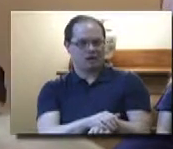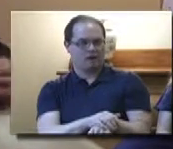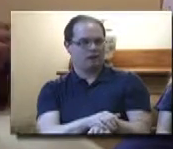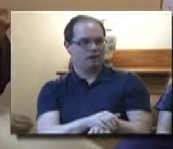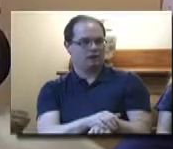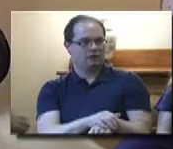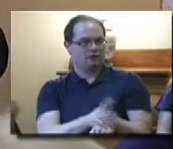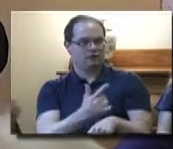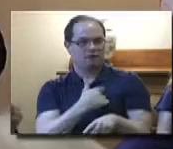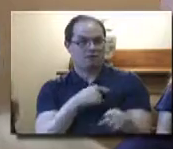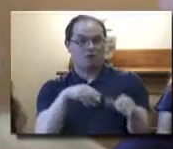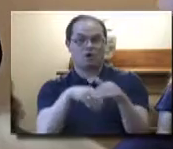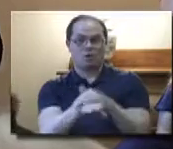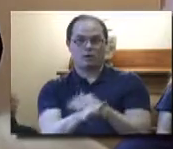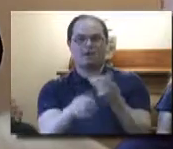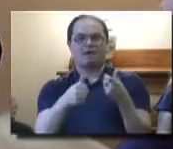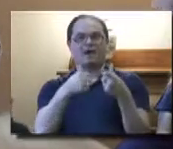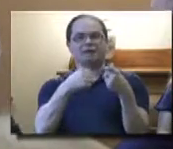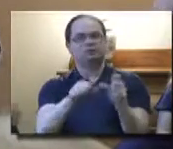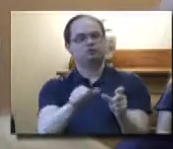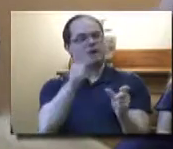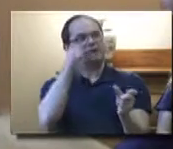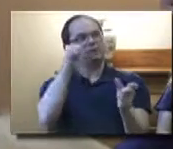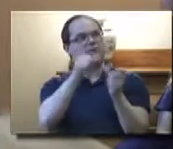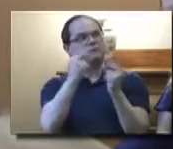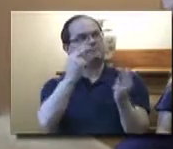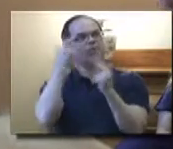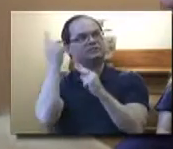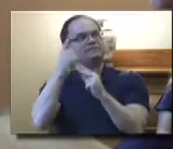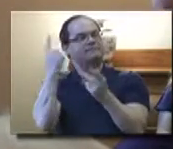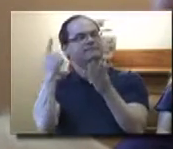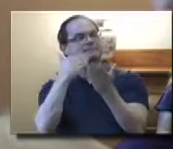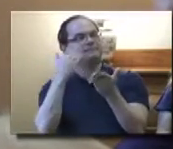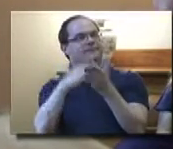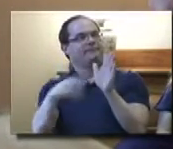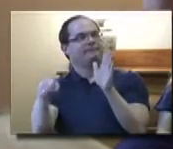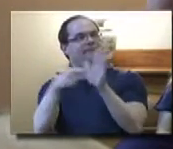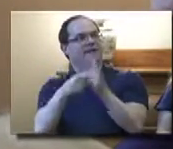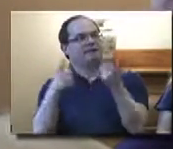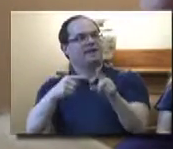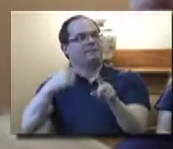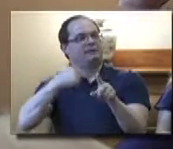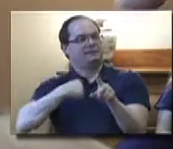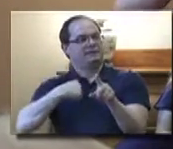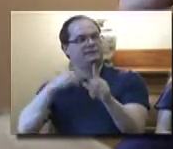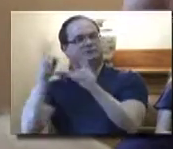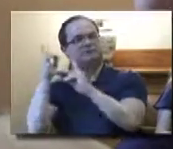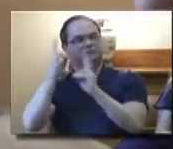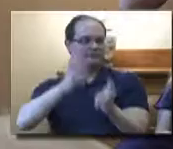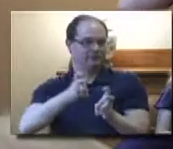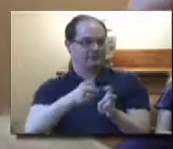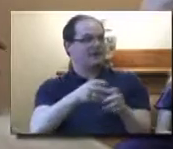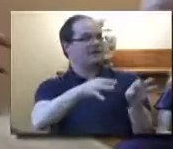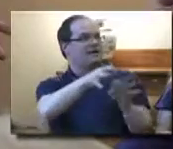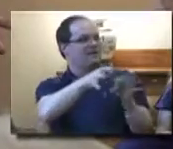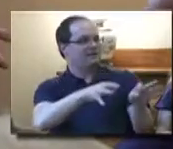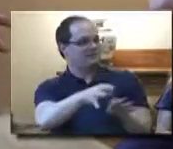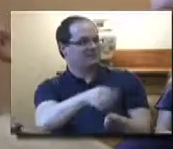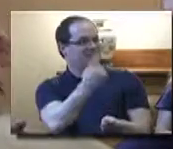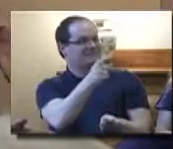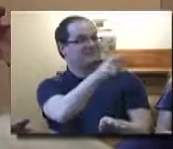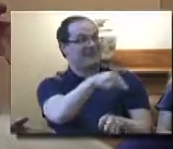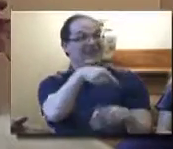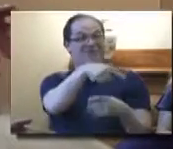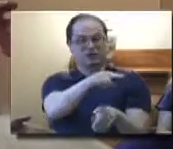When I go in, I am trying to remember something bad that happened to me, and I'm talking to people who are trying to forget